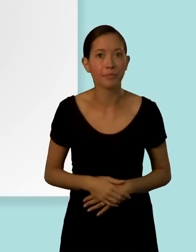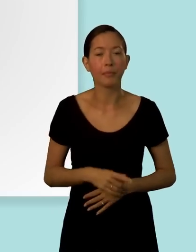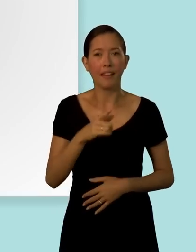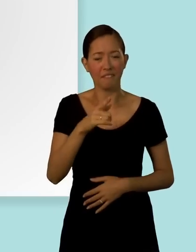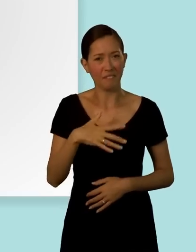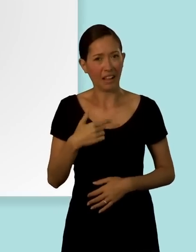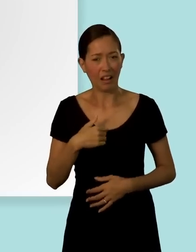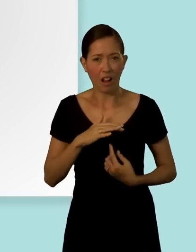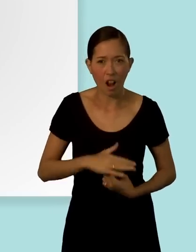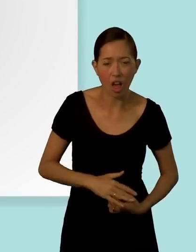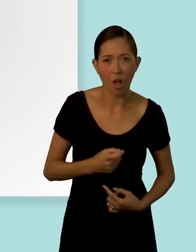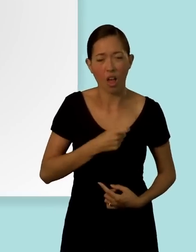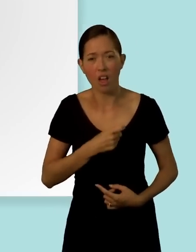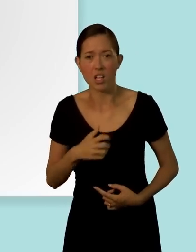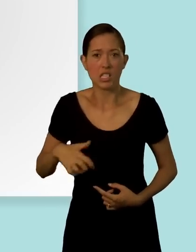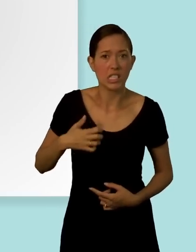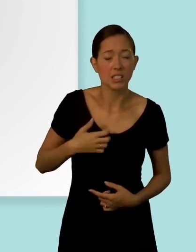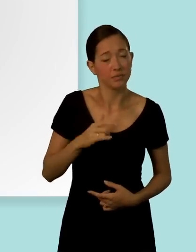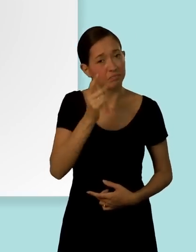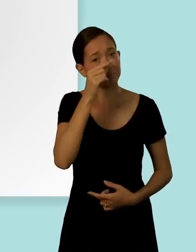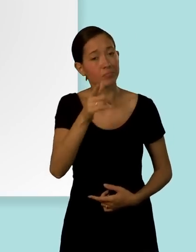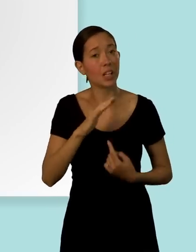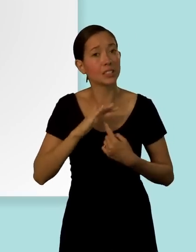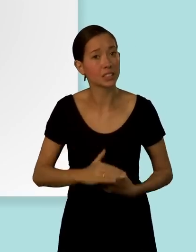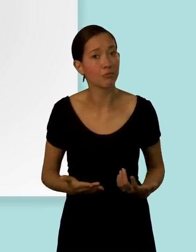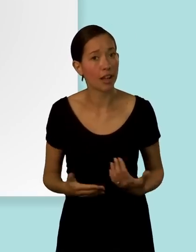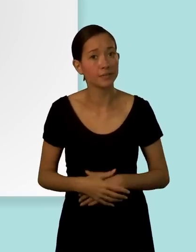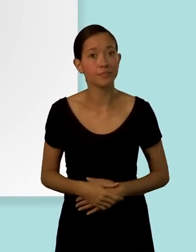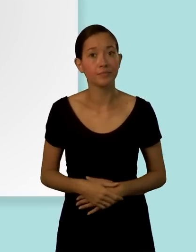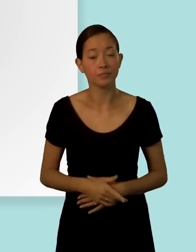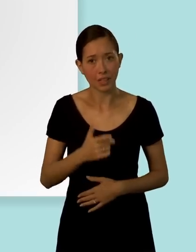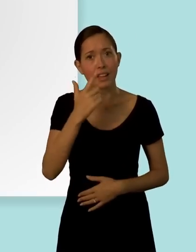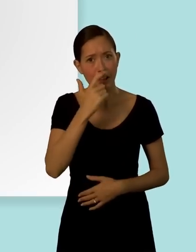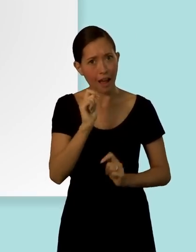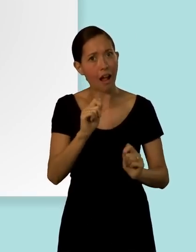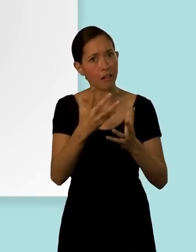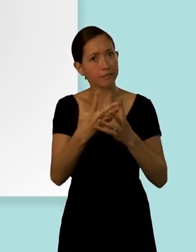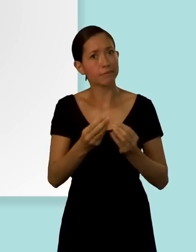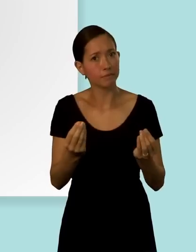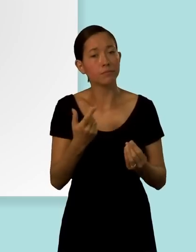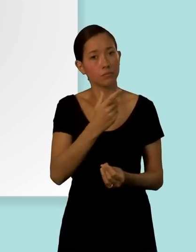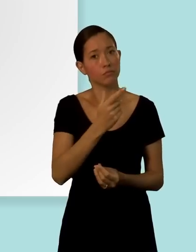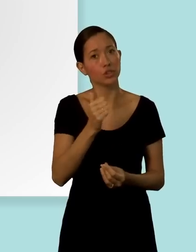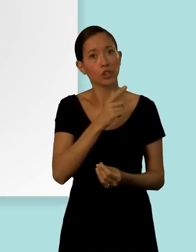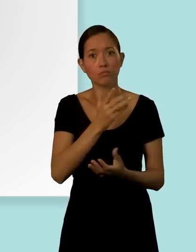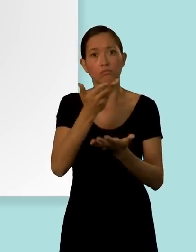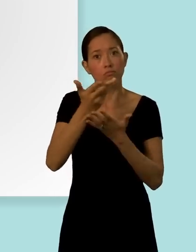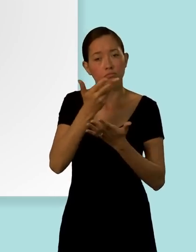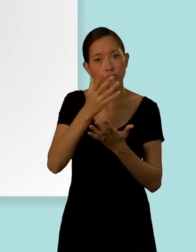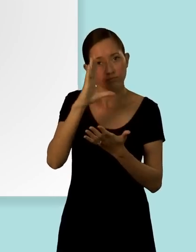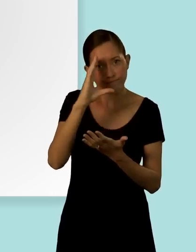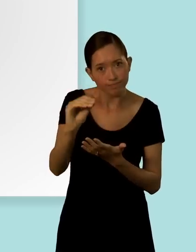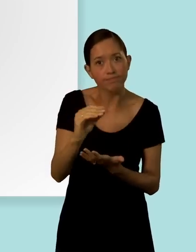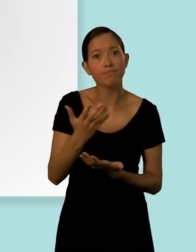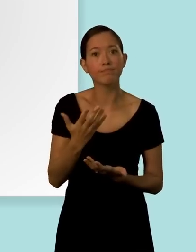dental checkups. If you find yourself regularly feeling low, anxious or irritable, you may be depressed.